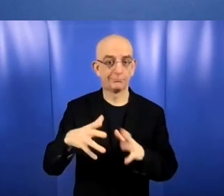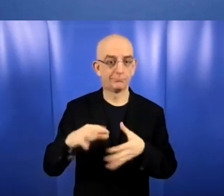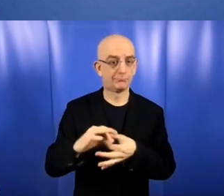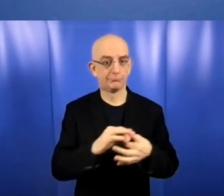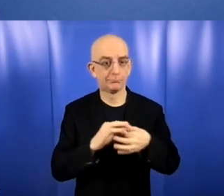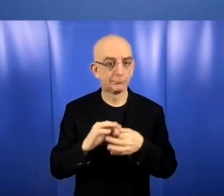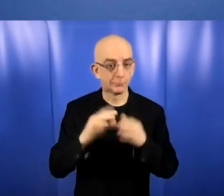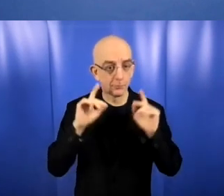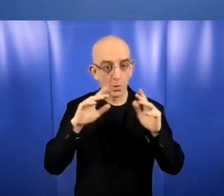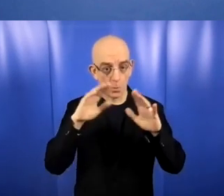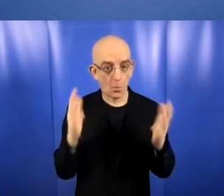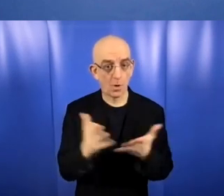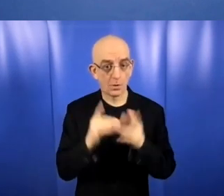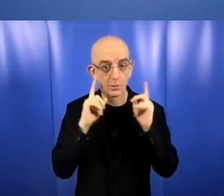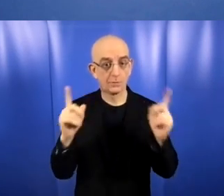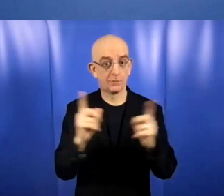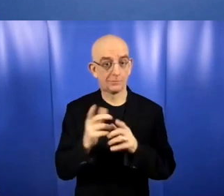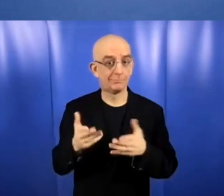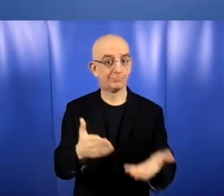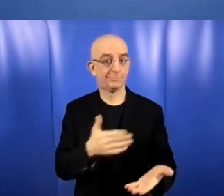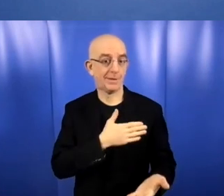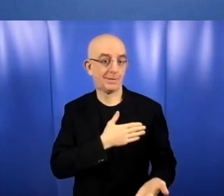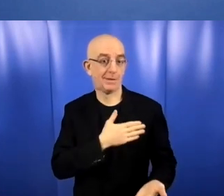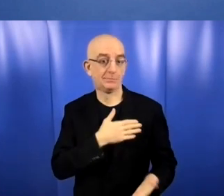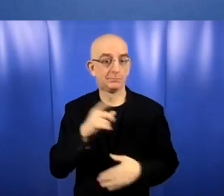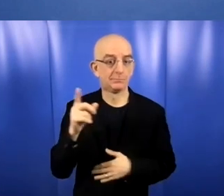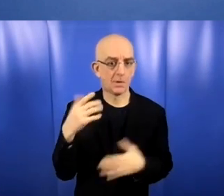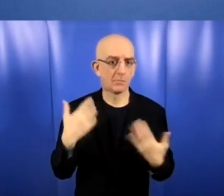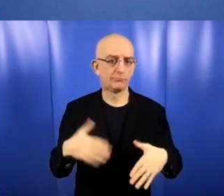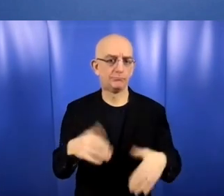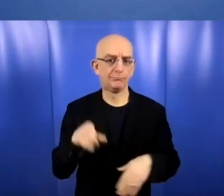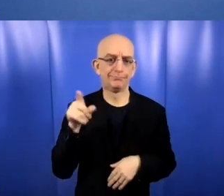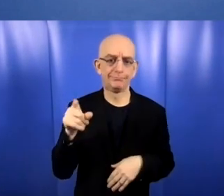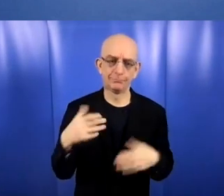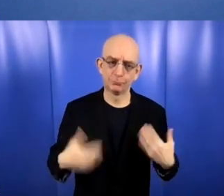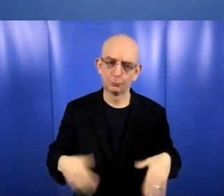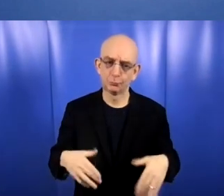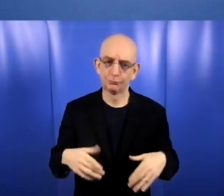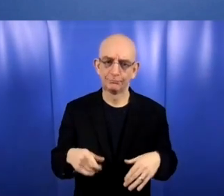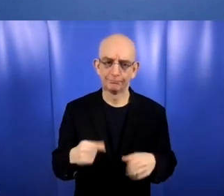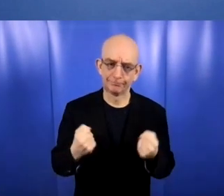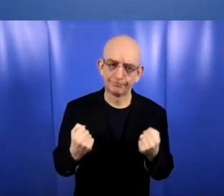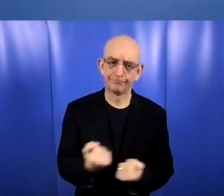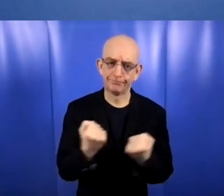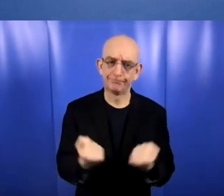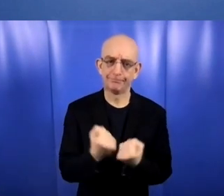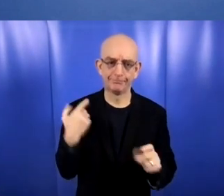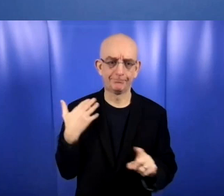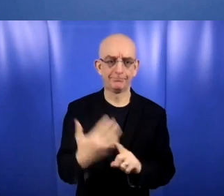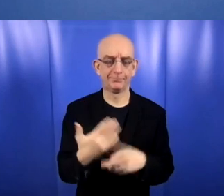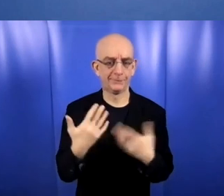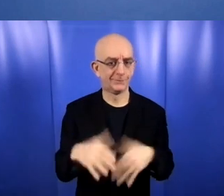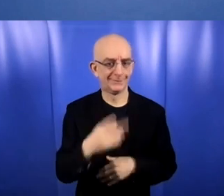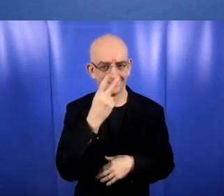I can see some links have already gone up for CLCC. WUSC is there too.